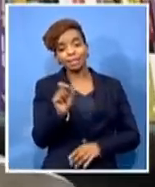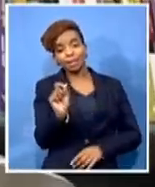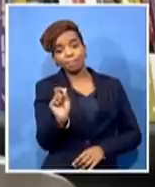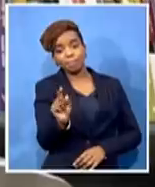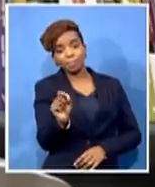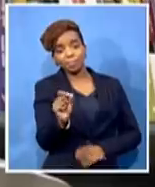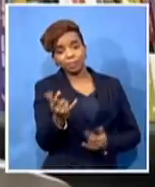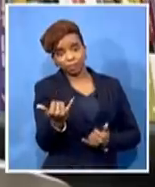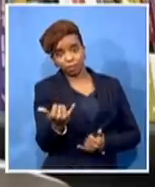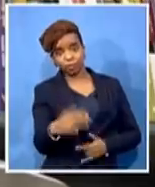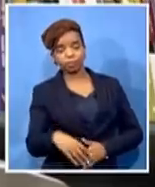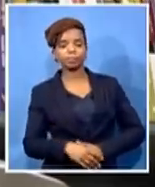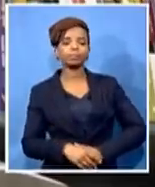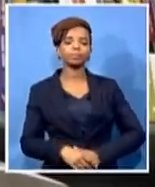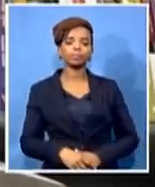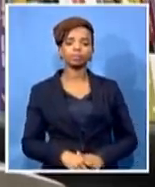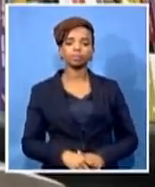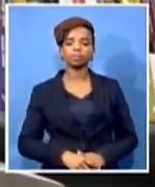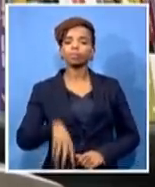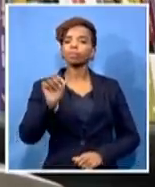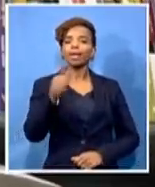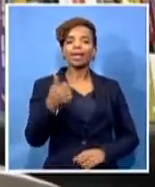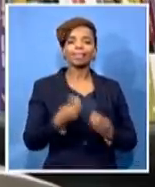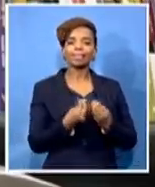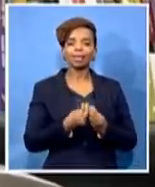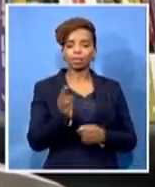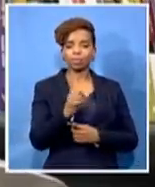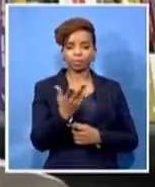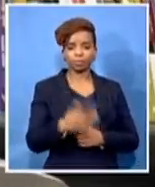the ANC should avoid a situation where